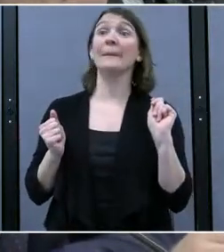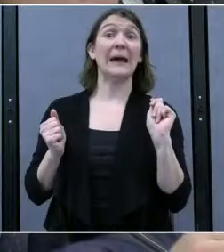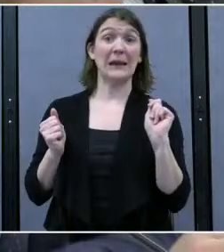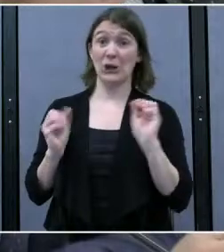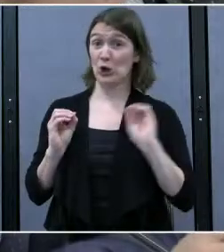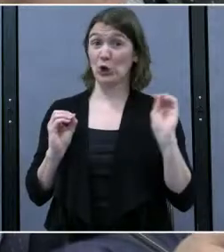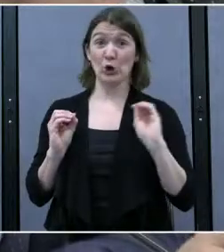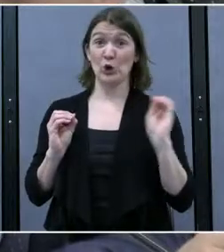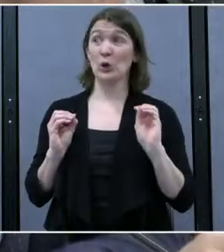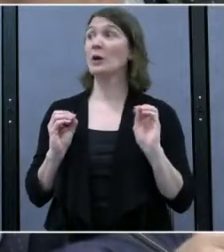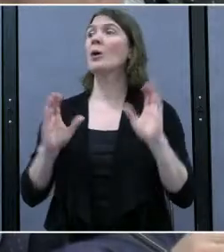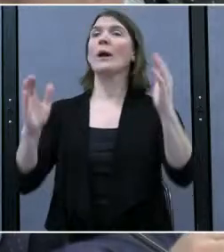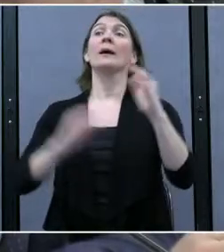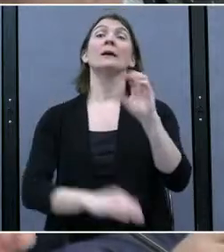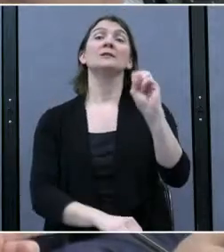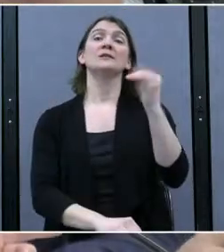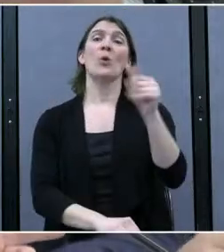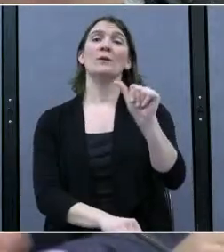Okay. Sonia?